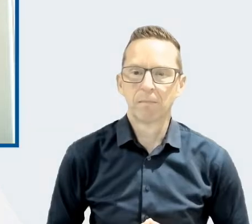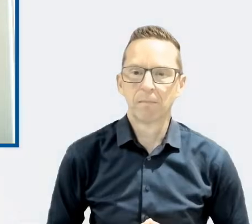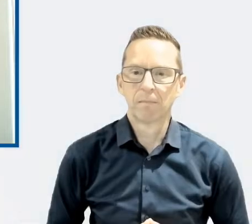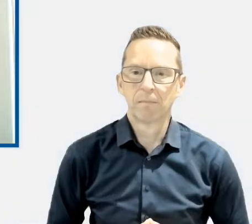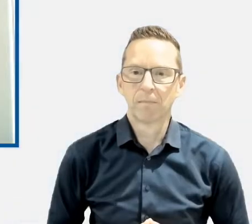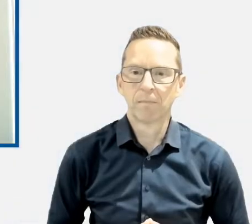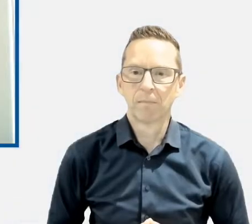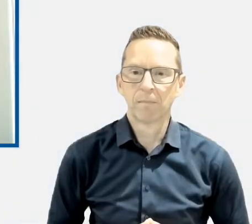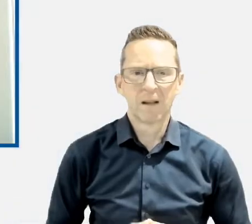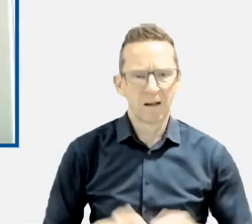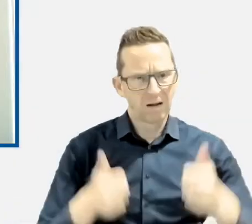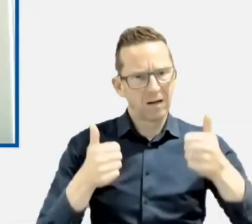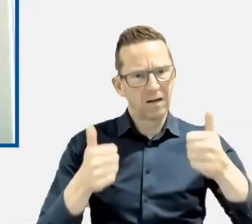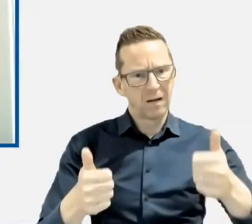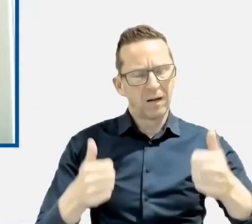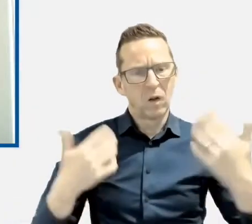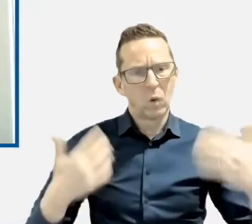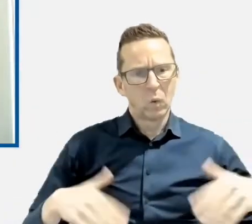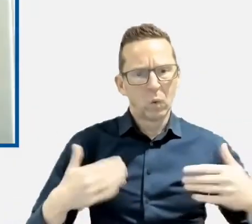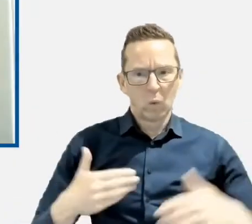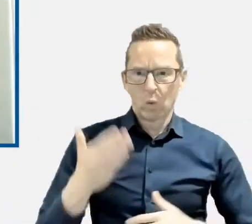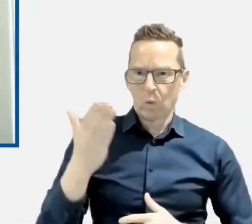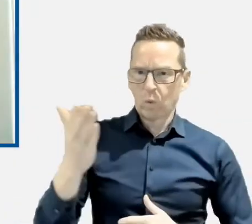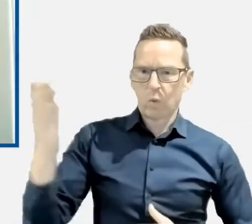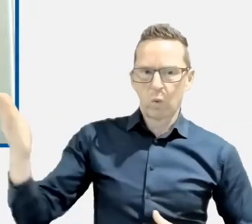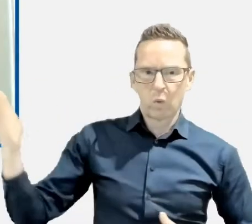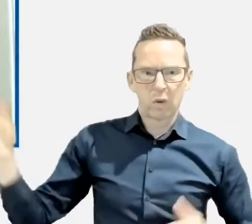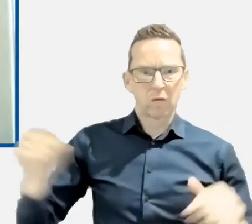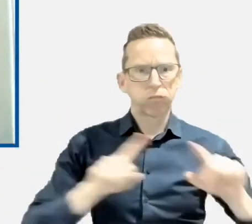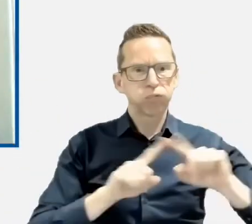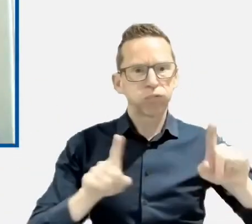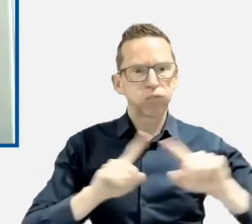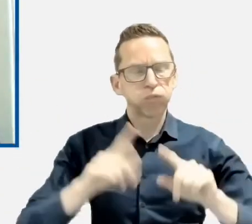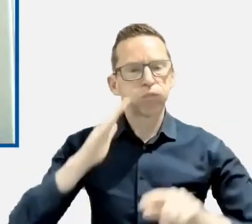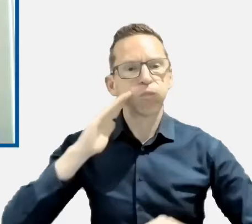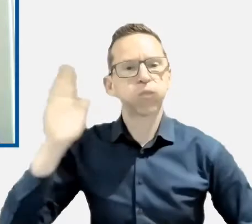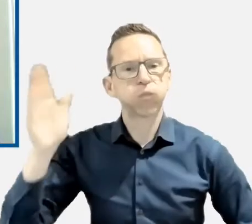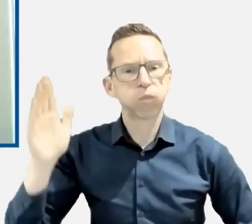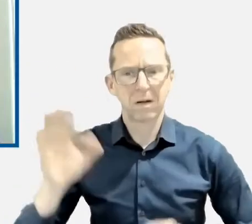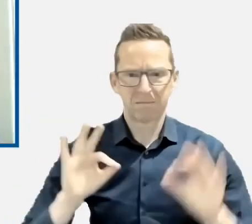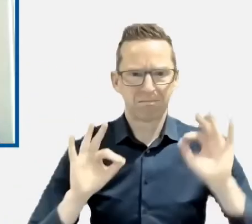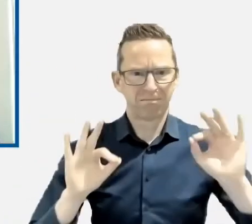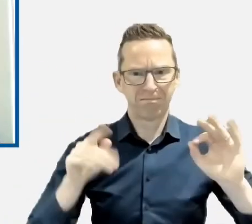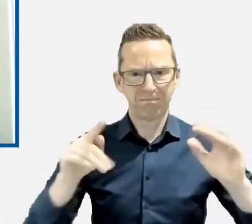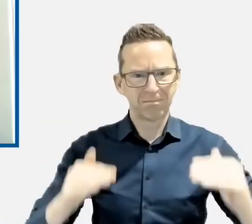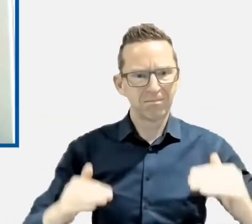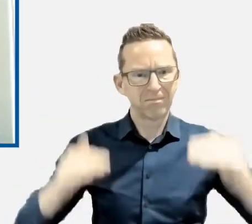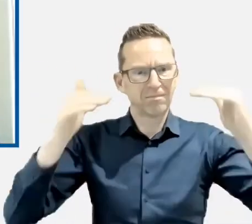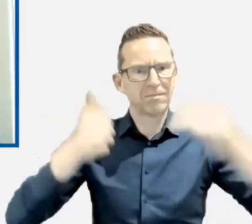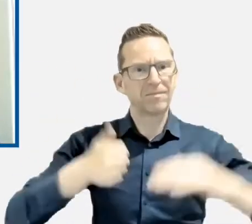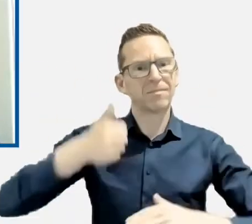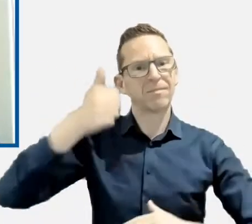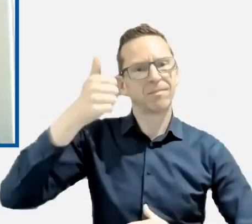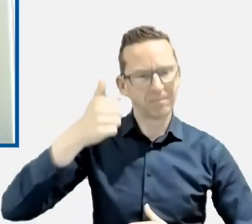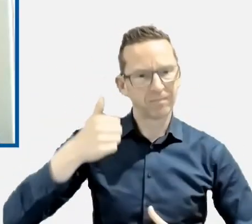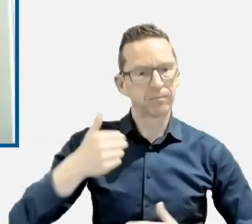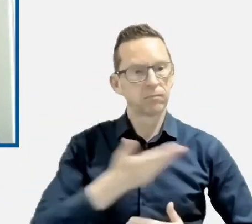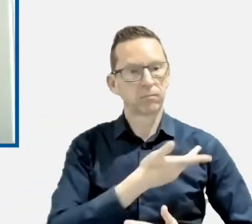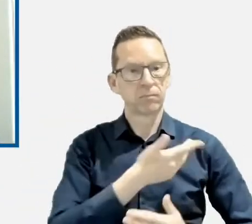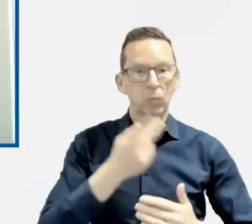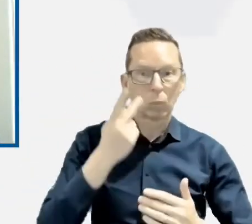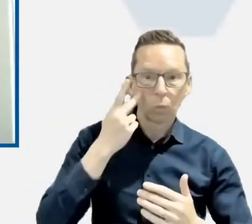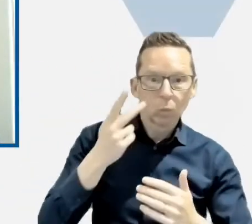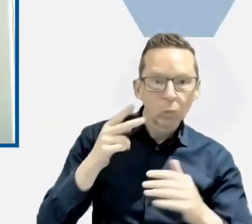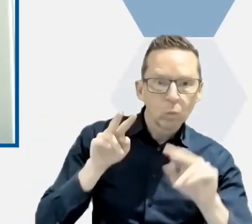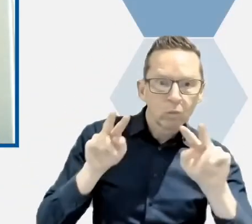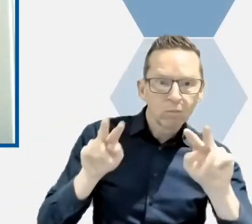free to ask any questions, and I'm sure they will be able to answer them. So, among the objectives of this